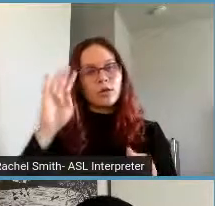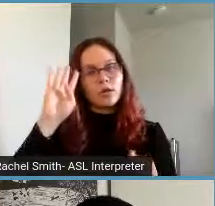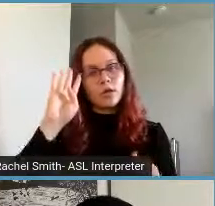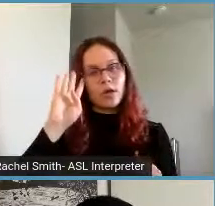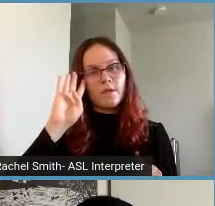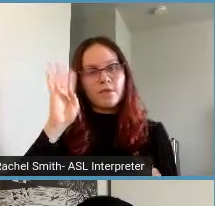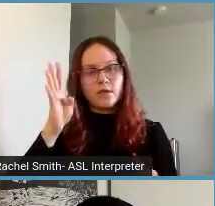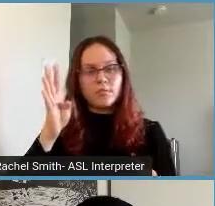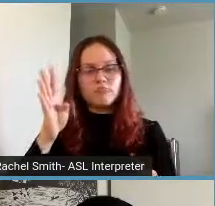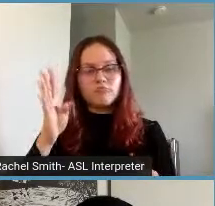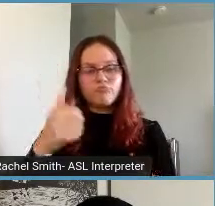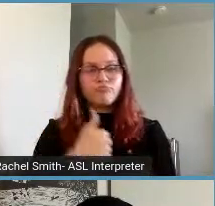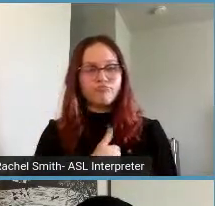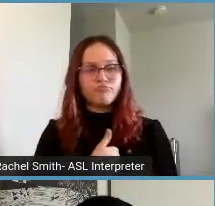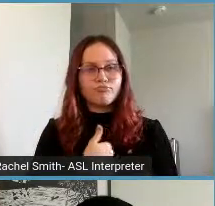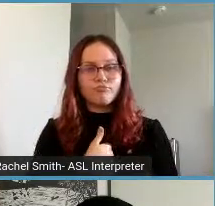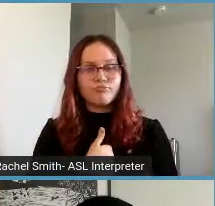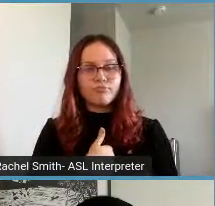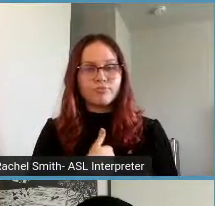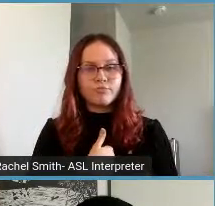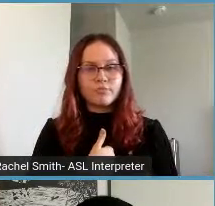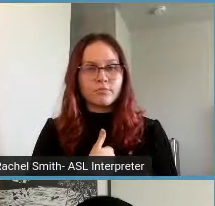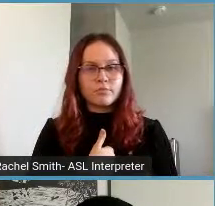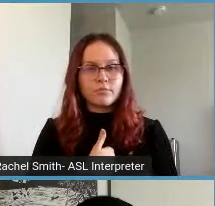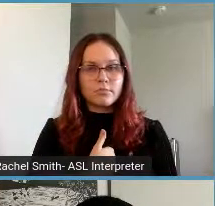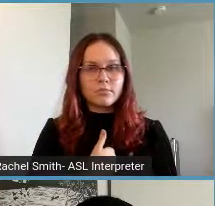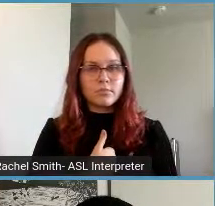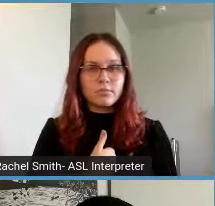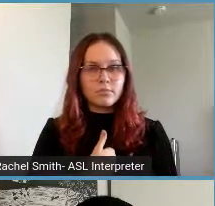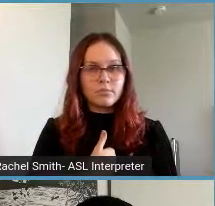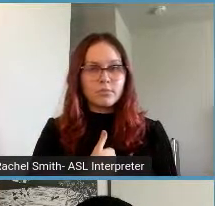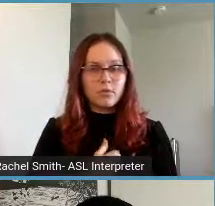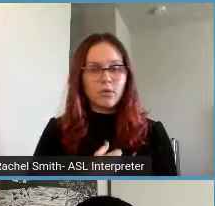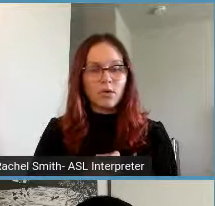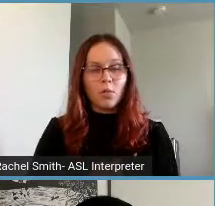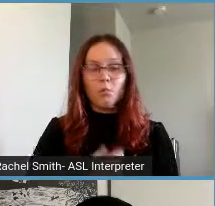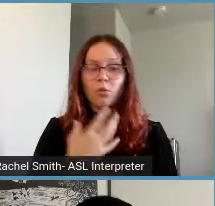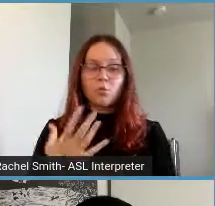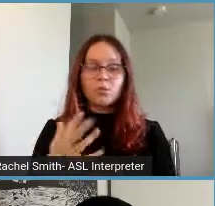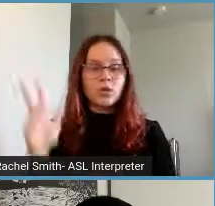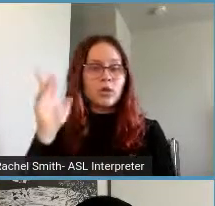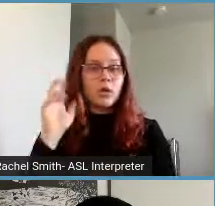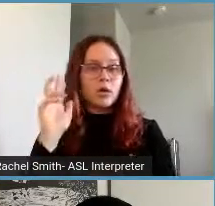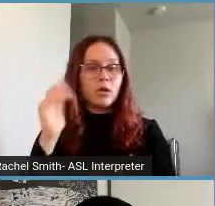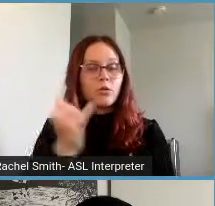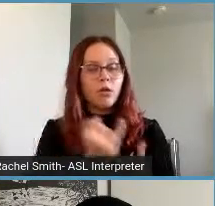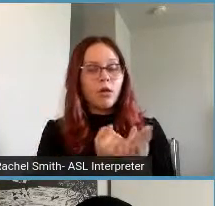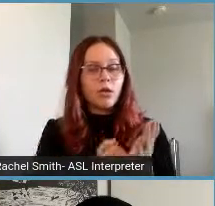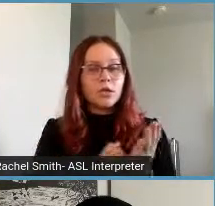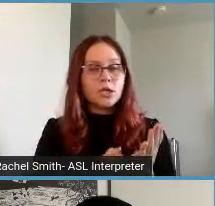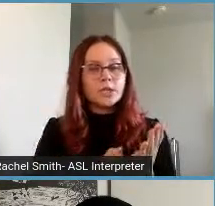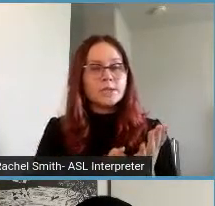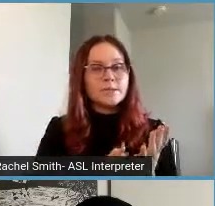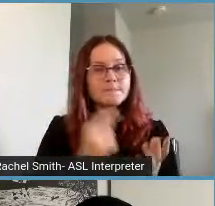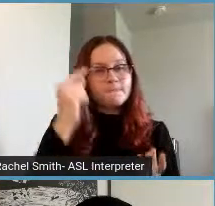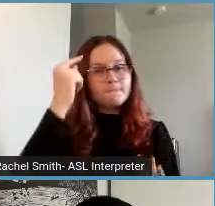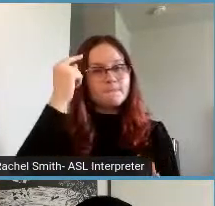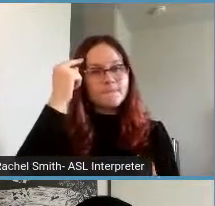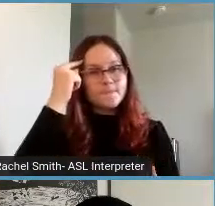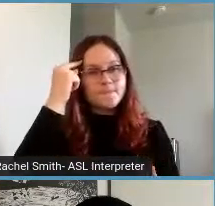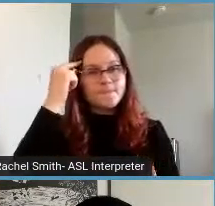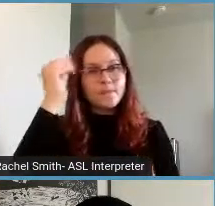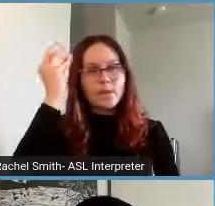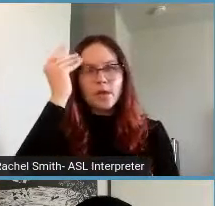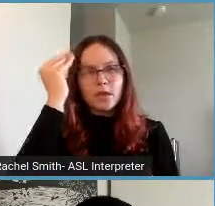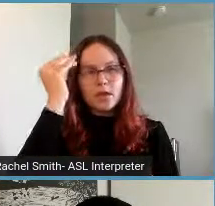of pandemia, to bring performance poetry, audio art, and critical thinking to our everyday lives